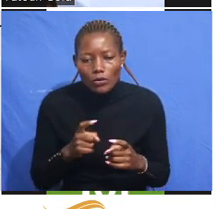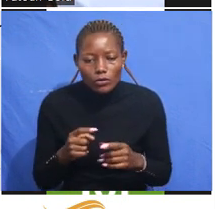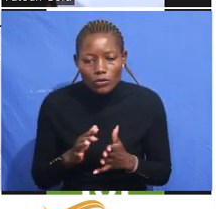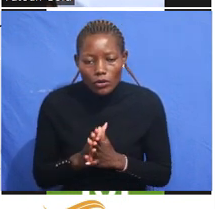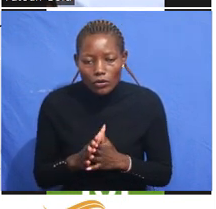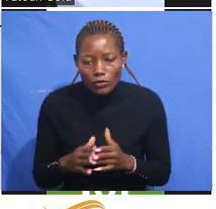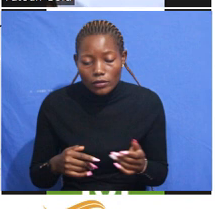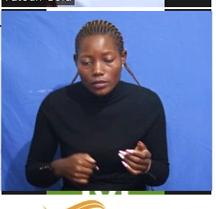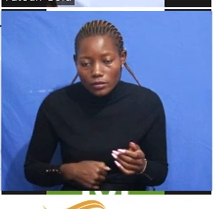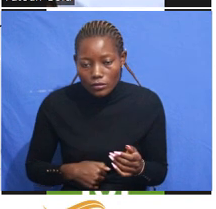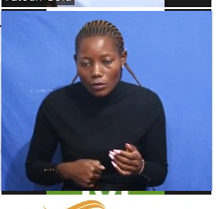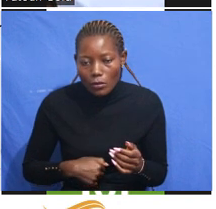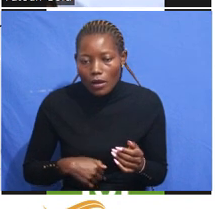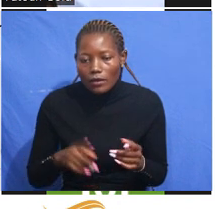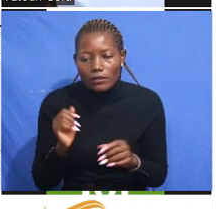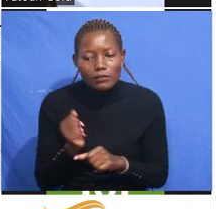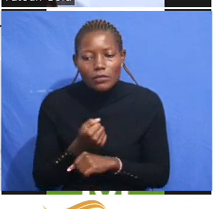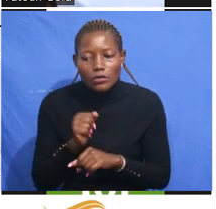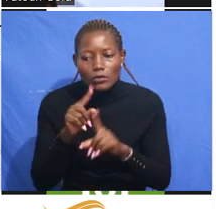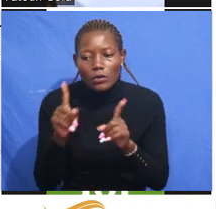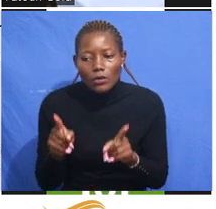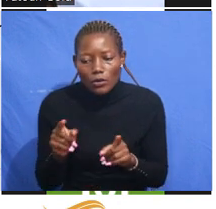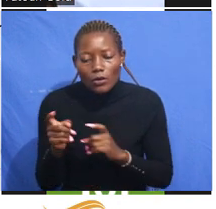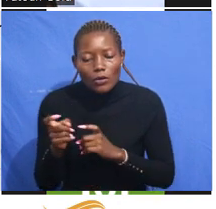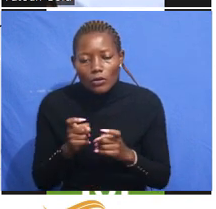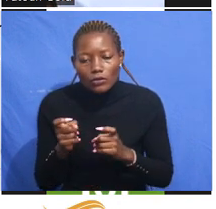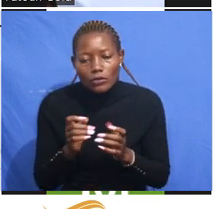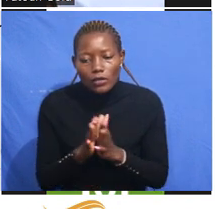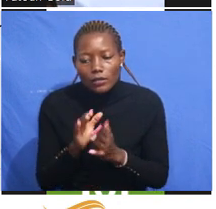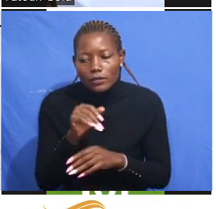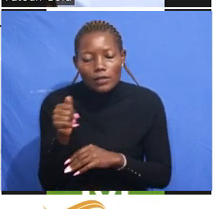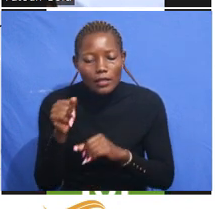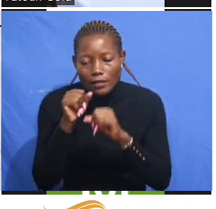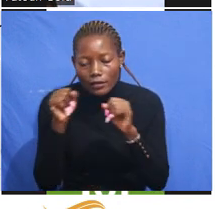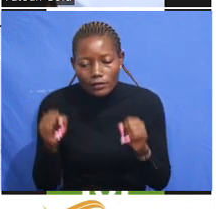And other systems that are there in the body, the arteries and all that.